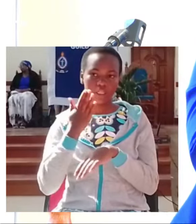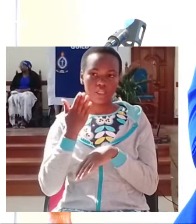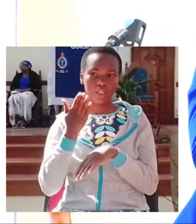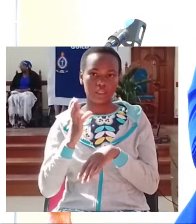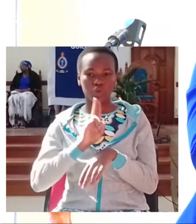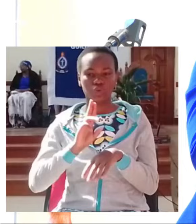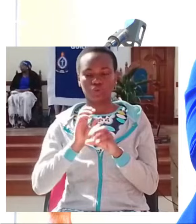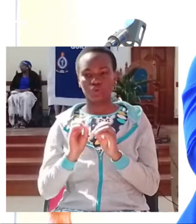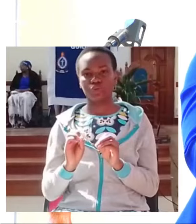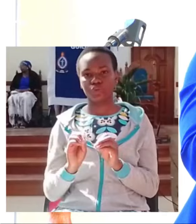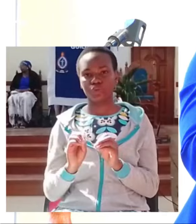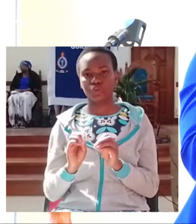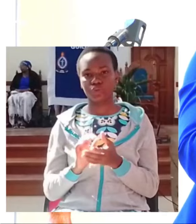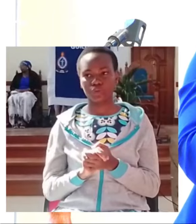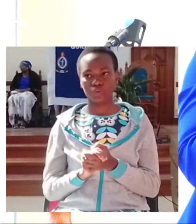brother?